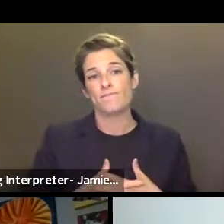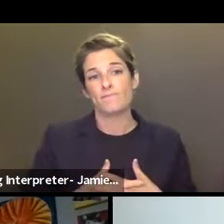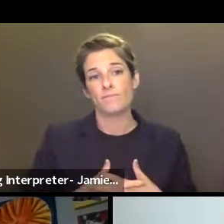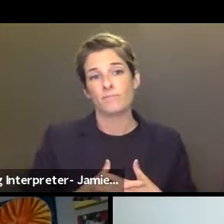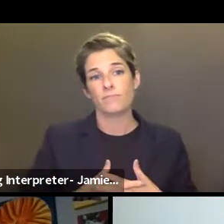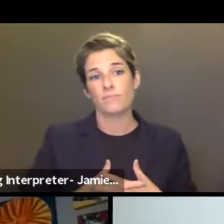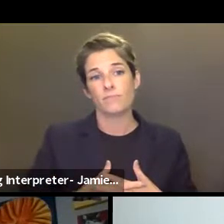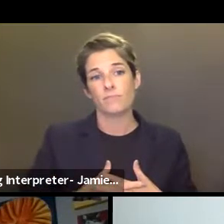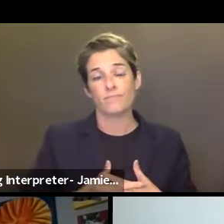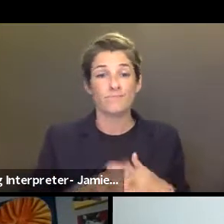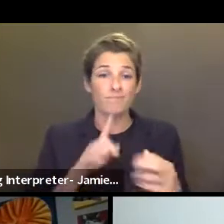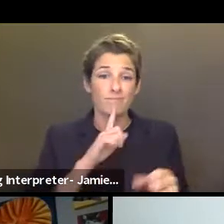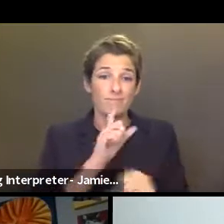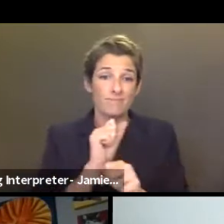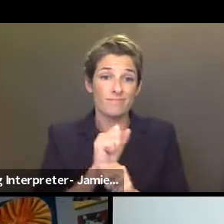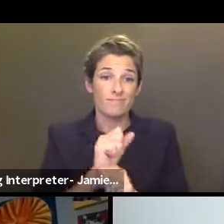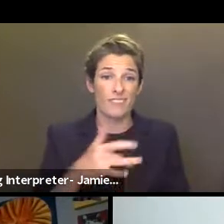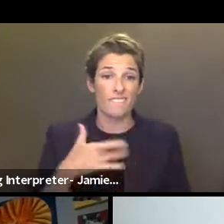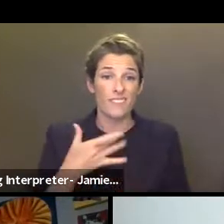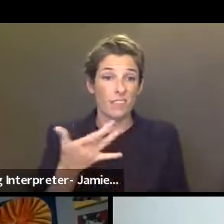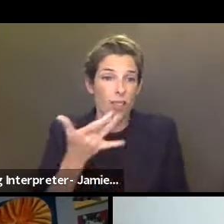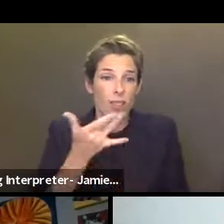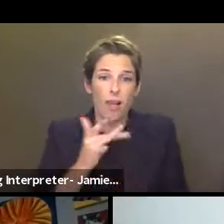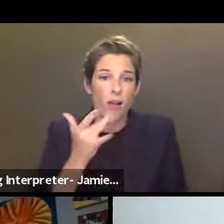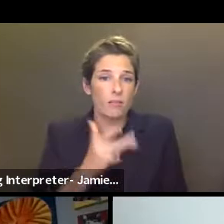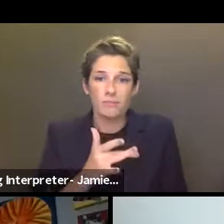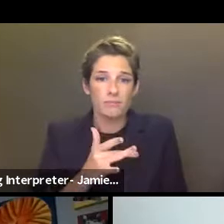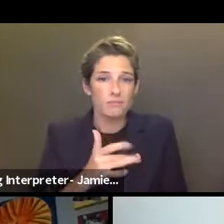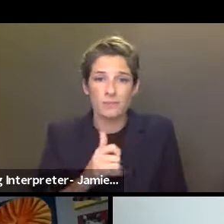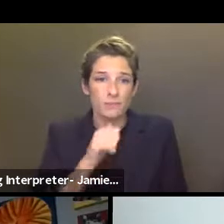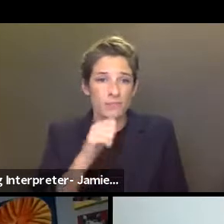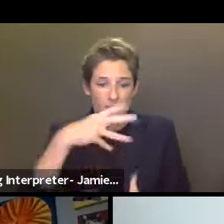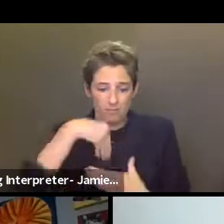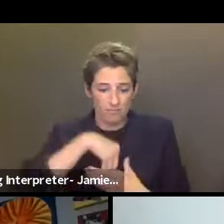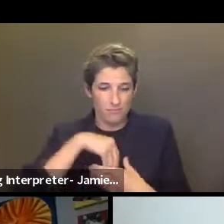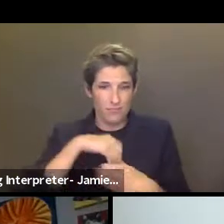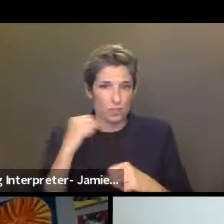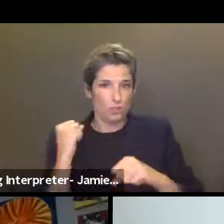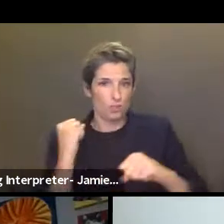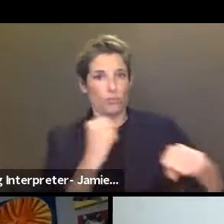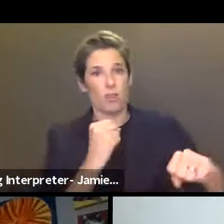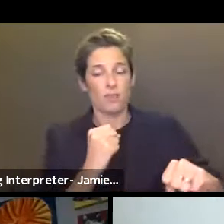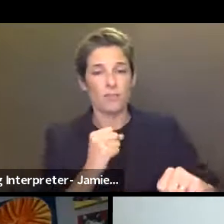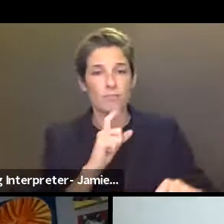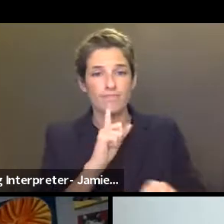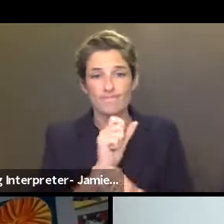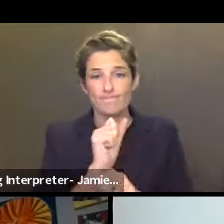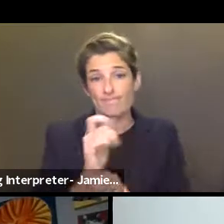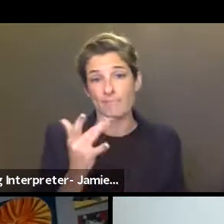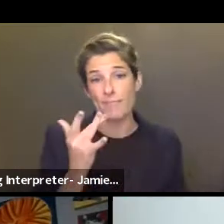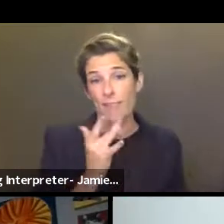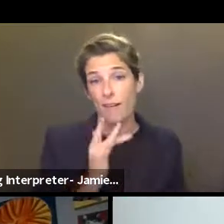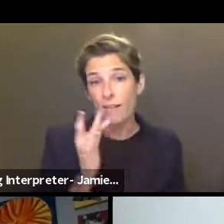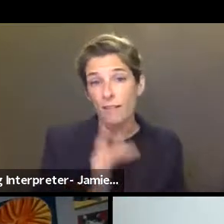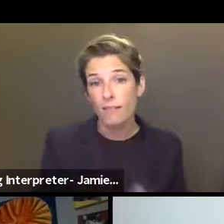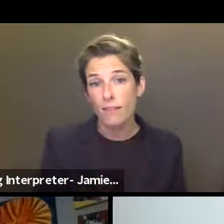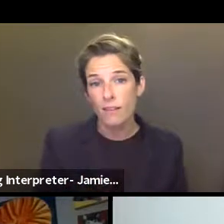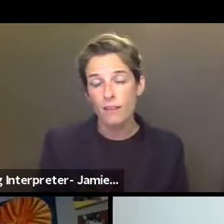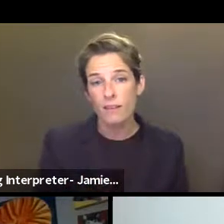more luck than anything inherent in myself that has allowed me